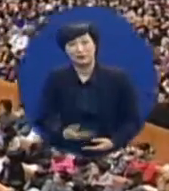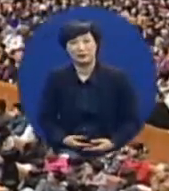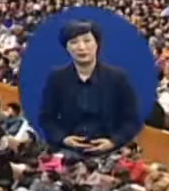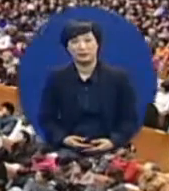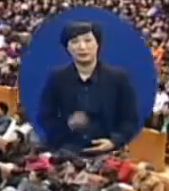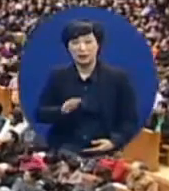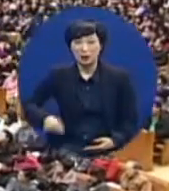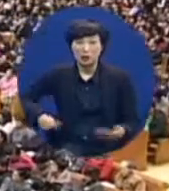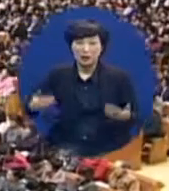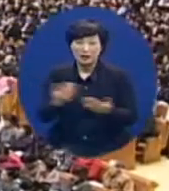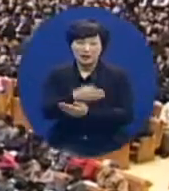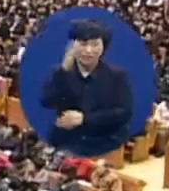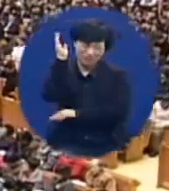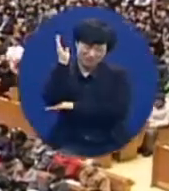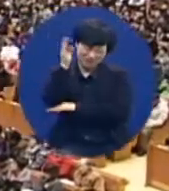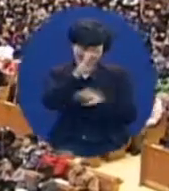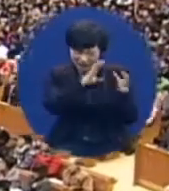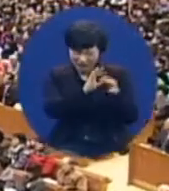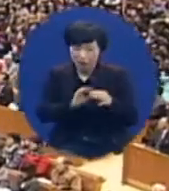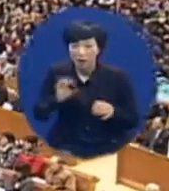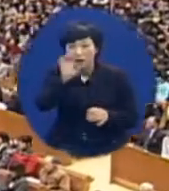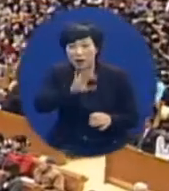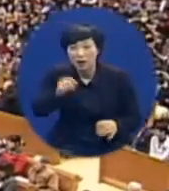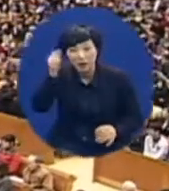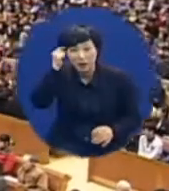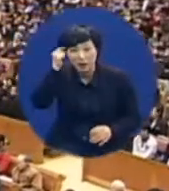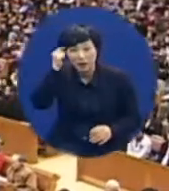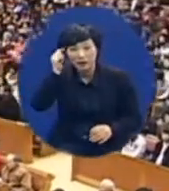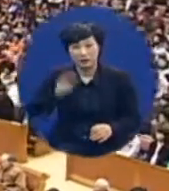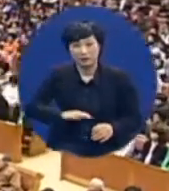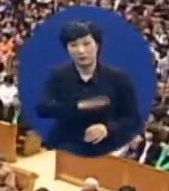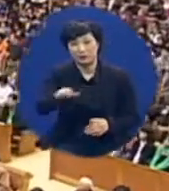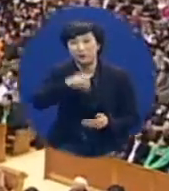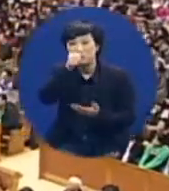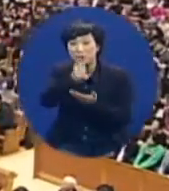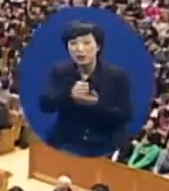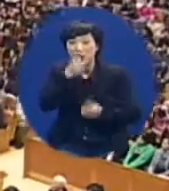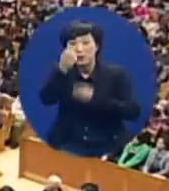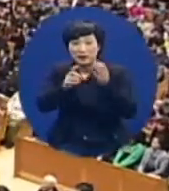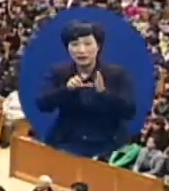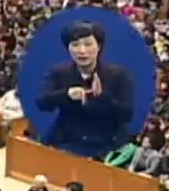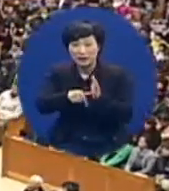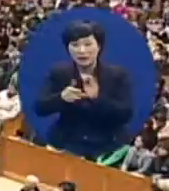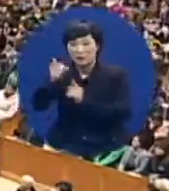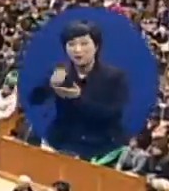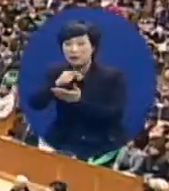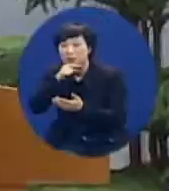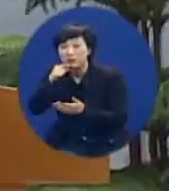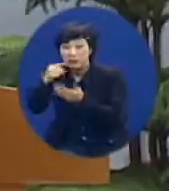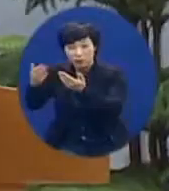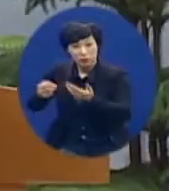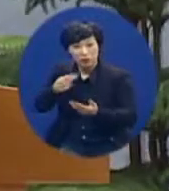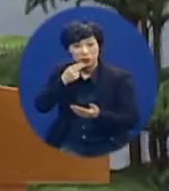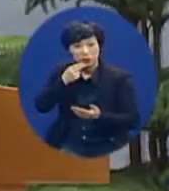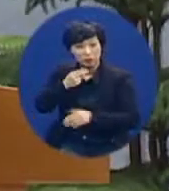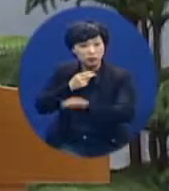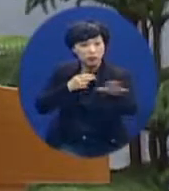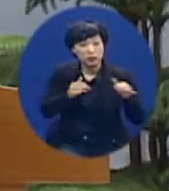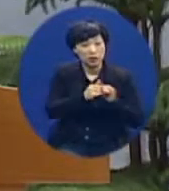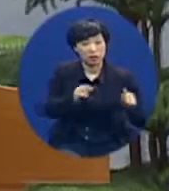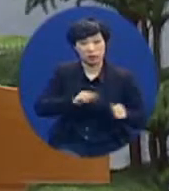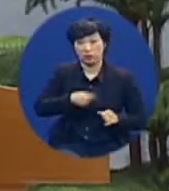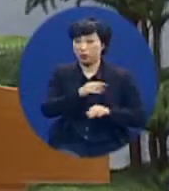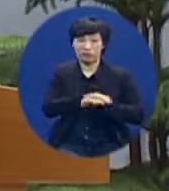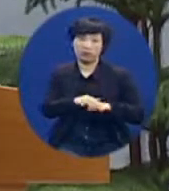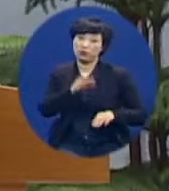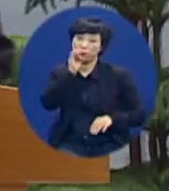And at the same time, Jesus gives us His blood to save us. We must lay